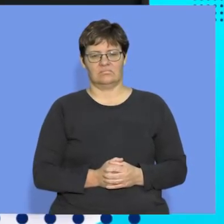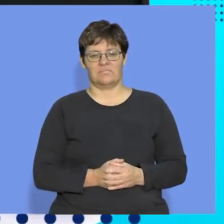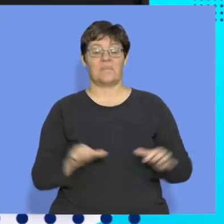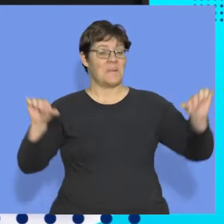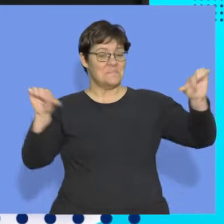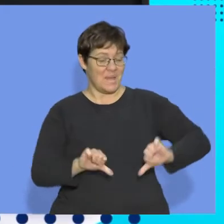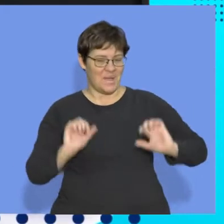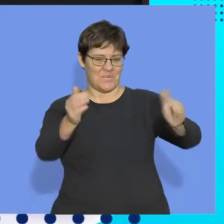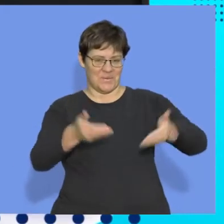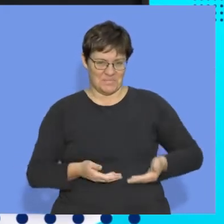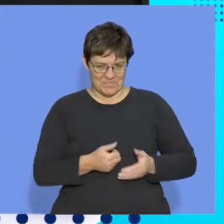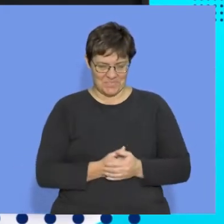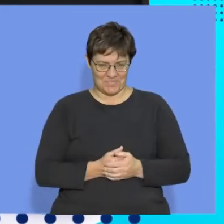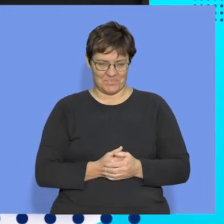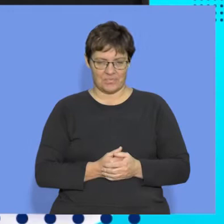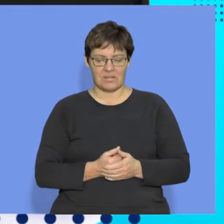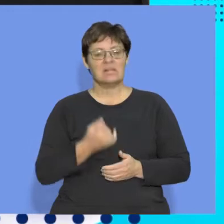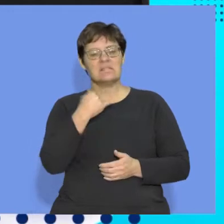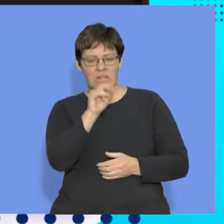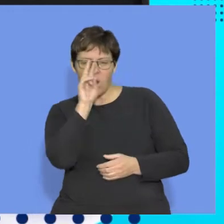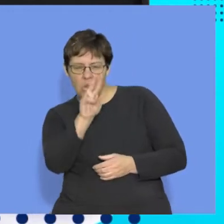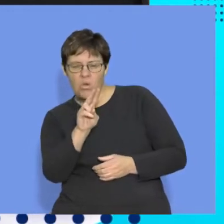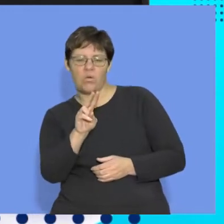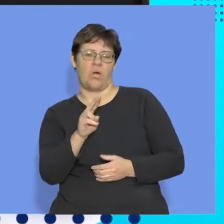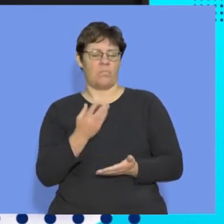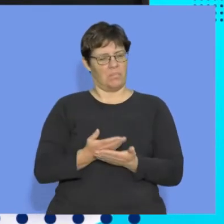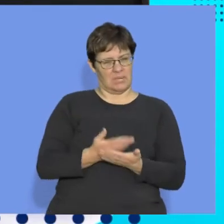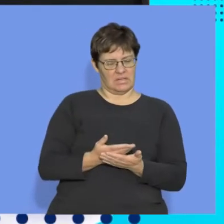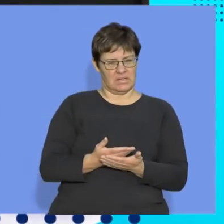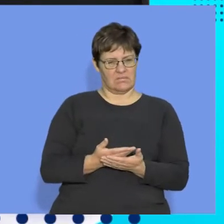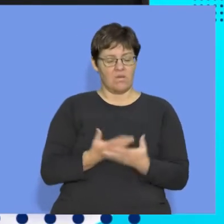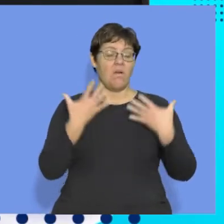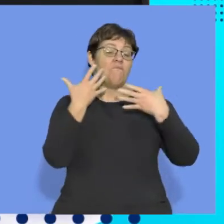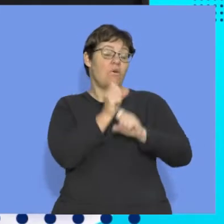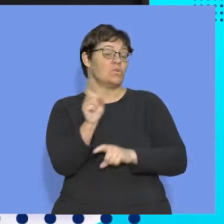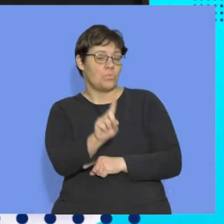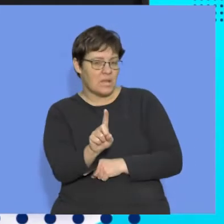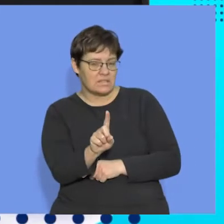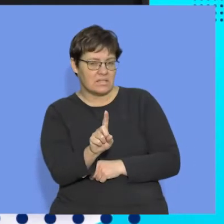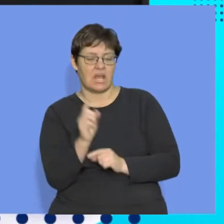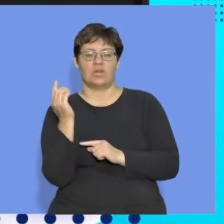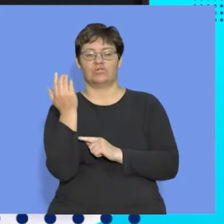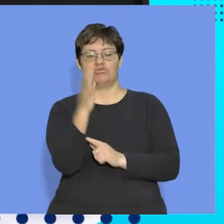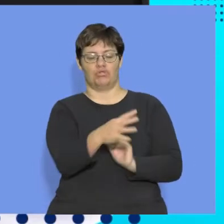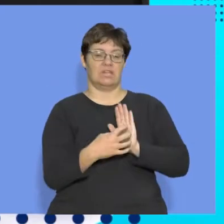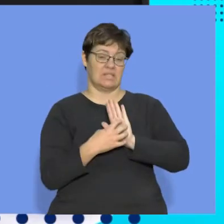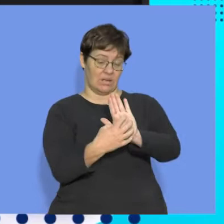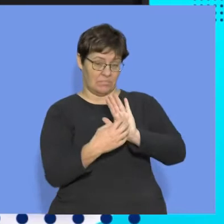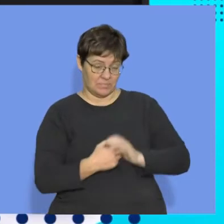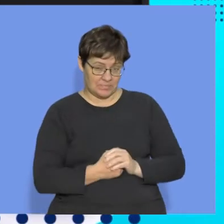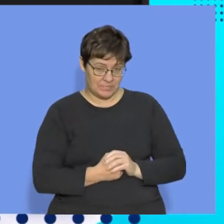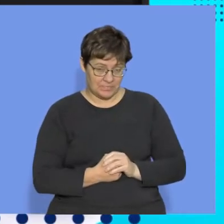Welcome back again. We're still looking on probabilities and we're focusing on tree diagram.